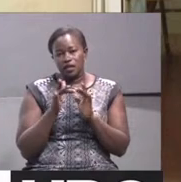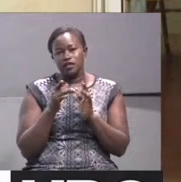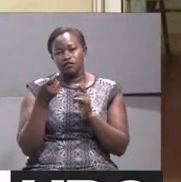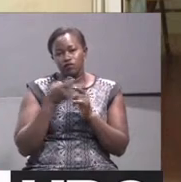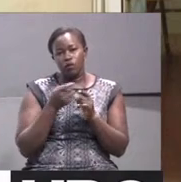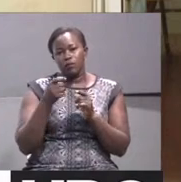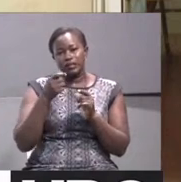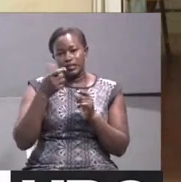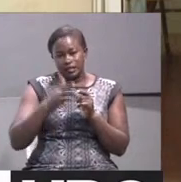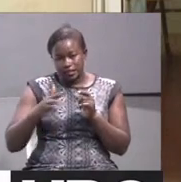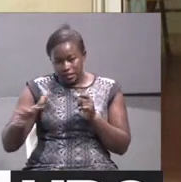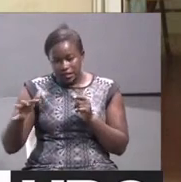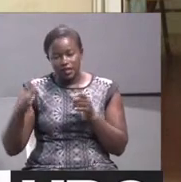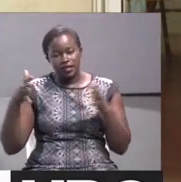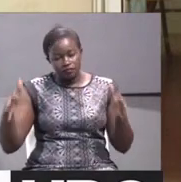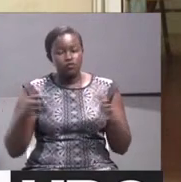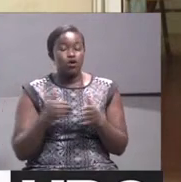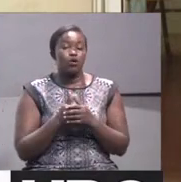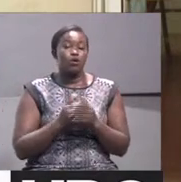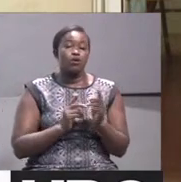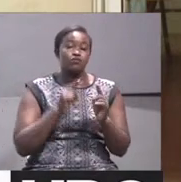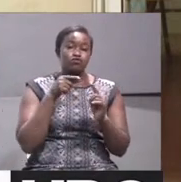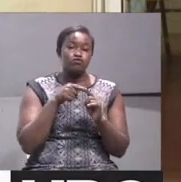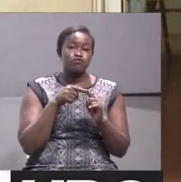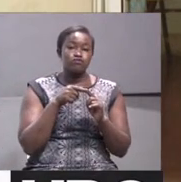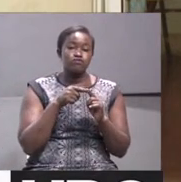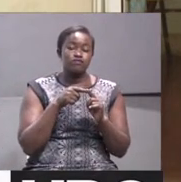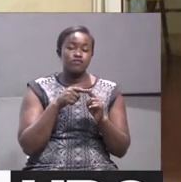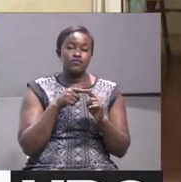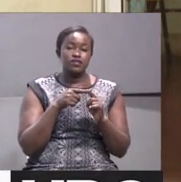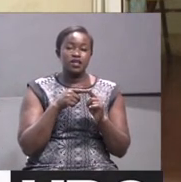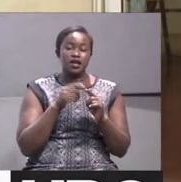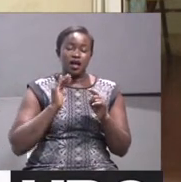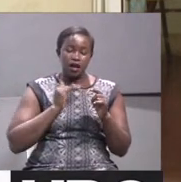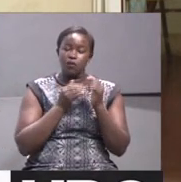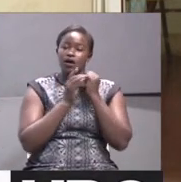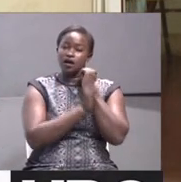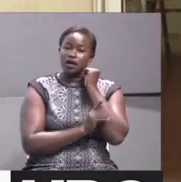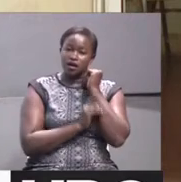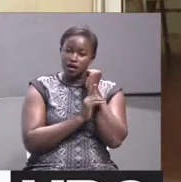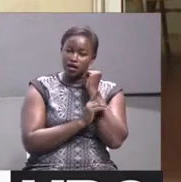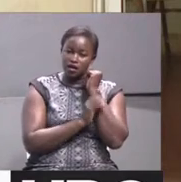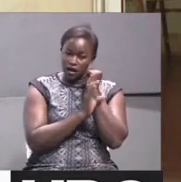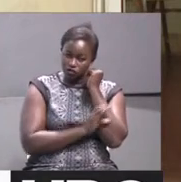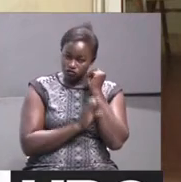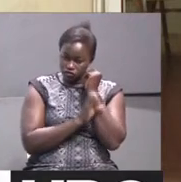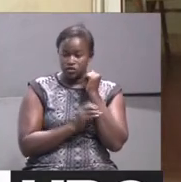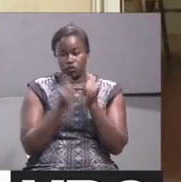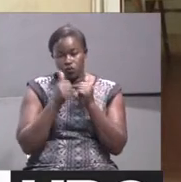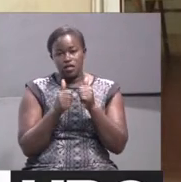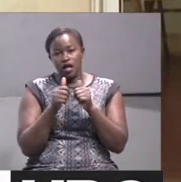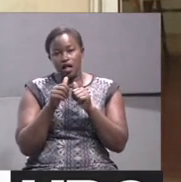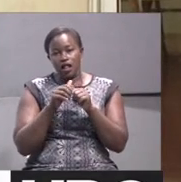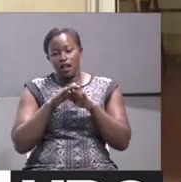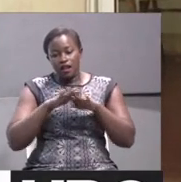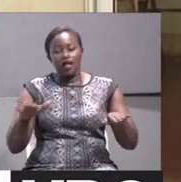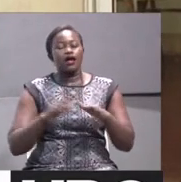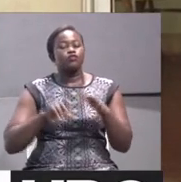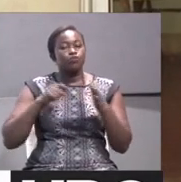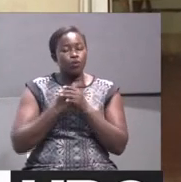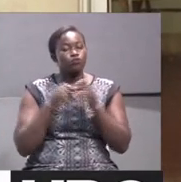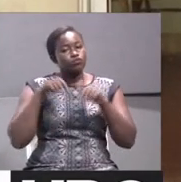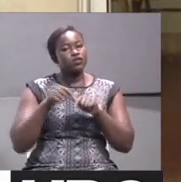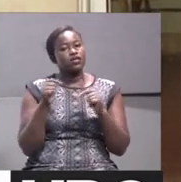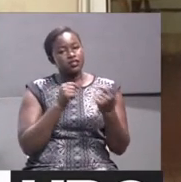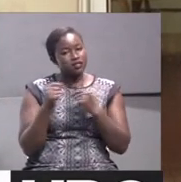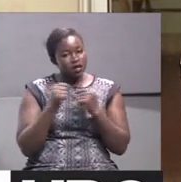sea up to the, our countries or landlocked countries. So the discussion we are having today is